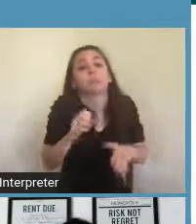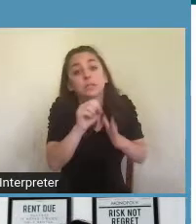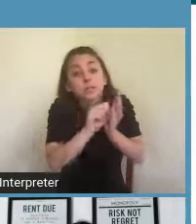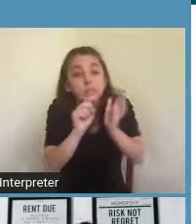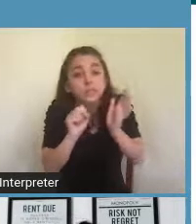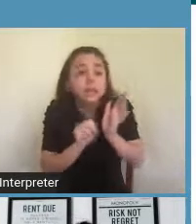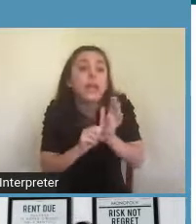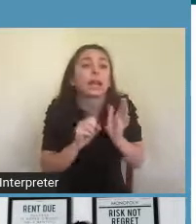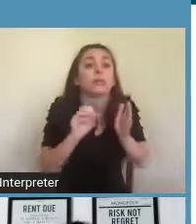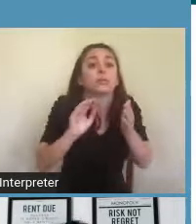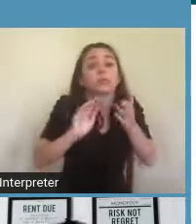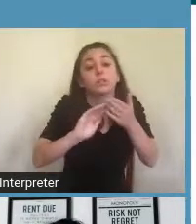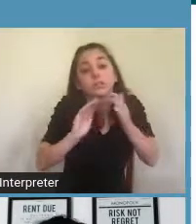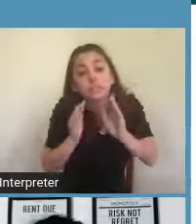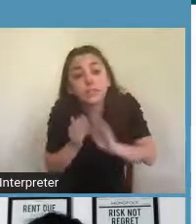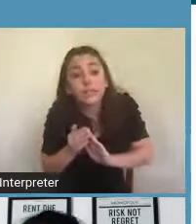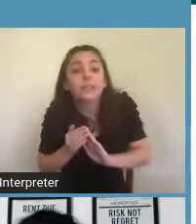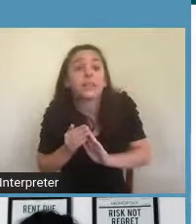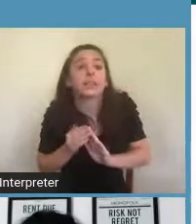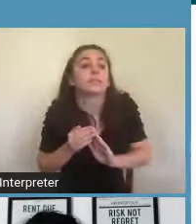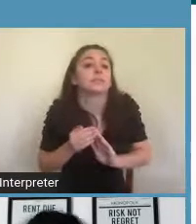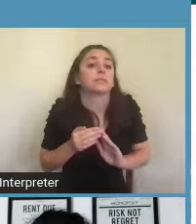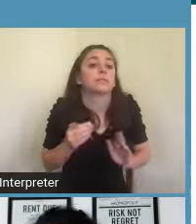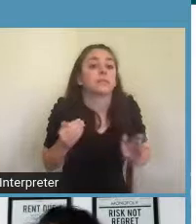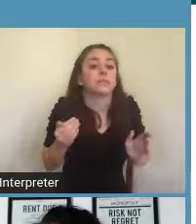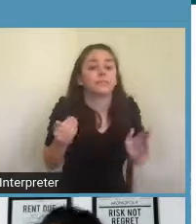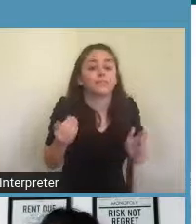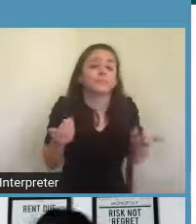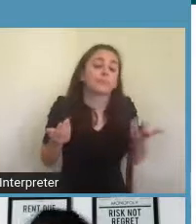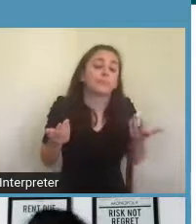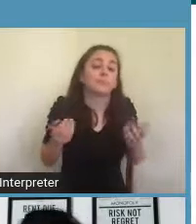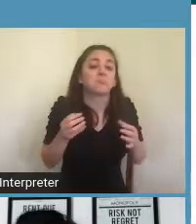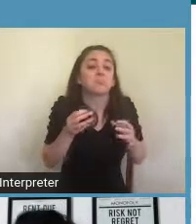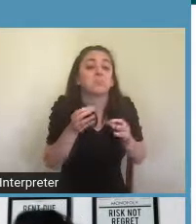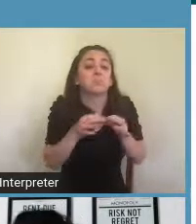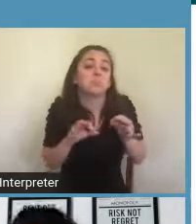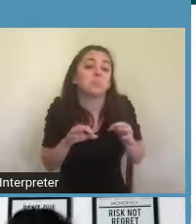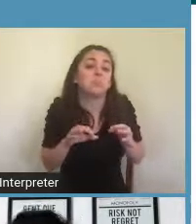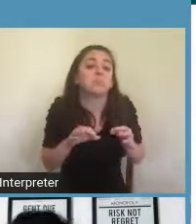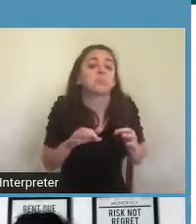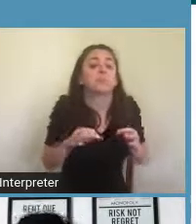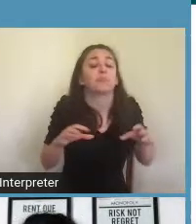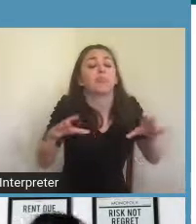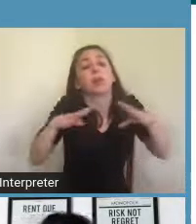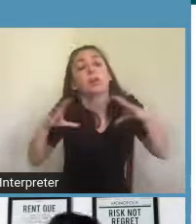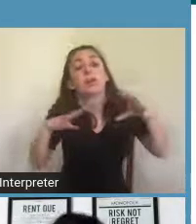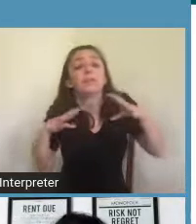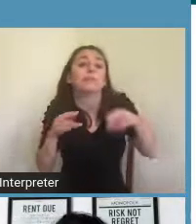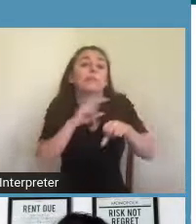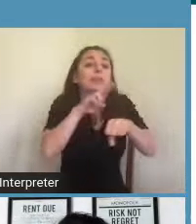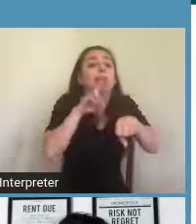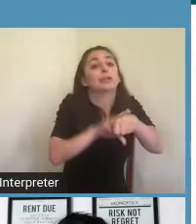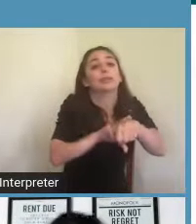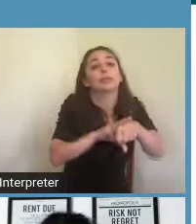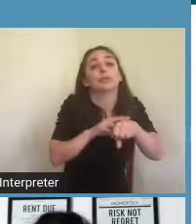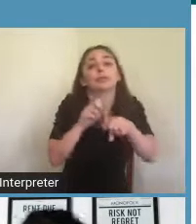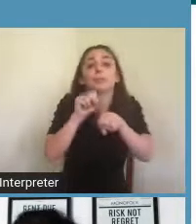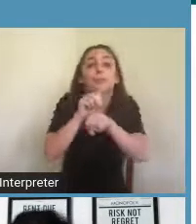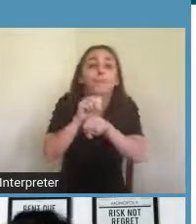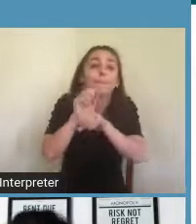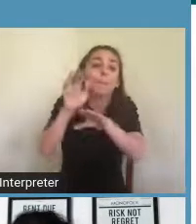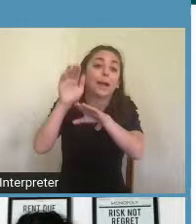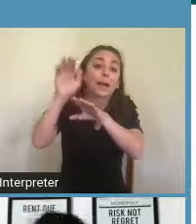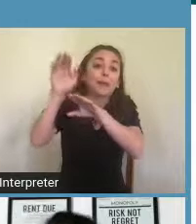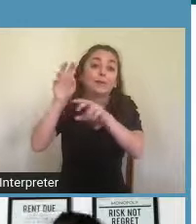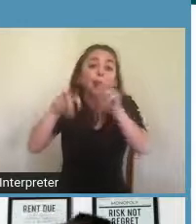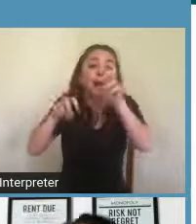there's just some general, I didn't even know a holiday like National Mountain Climbing Day or National Tell a Joke Day or Bad